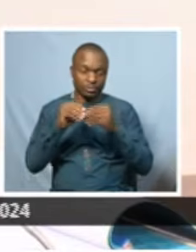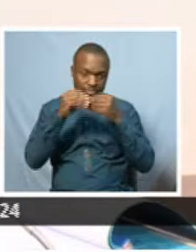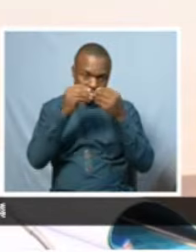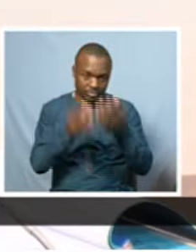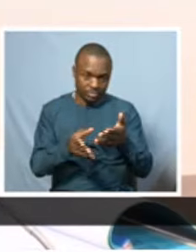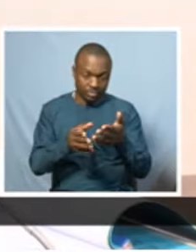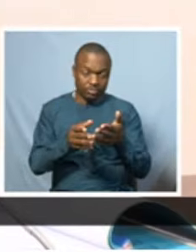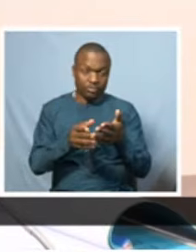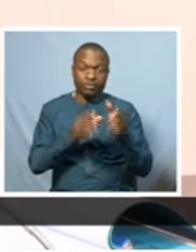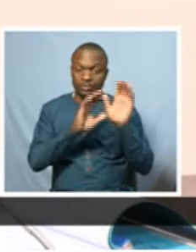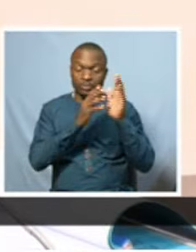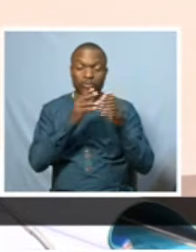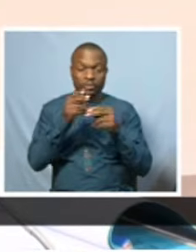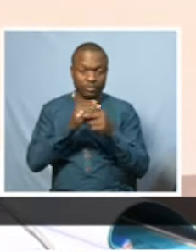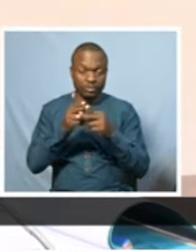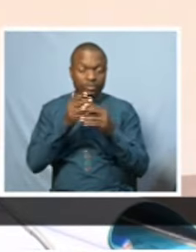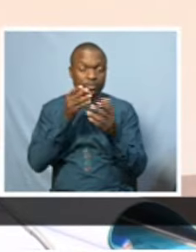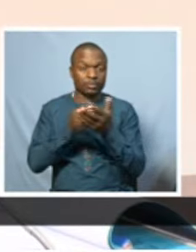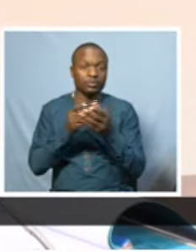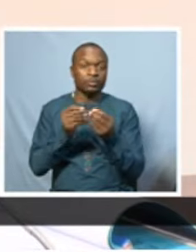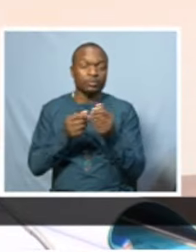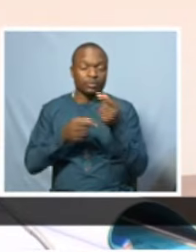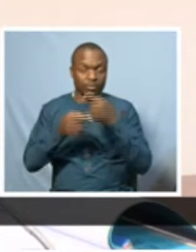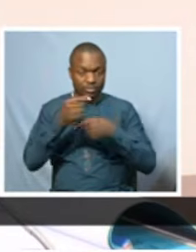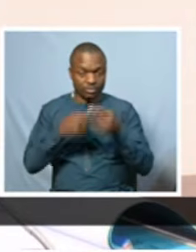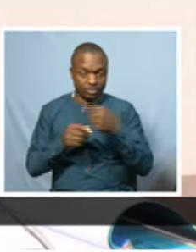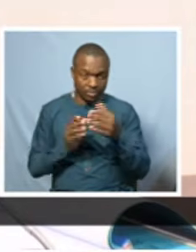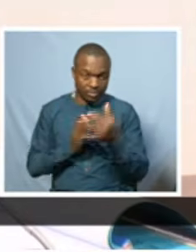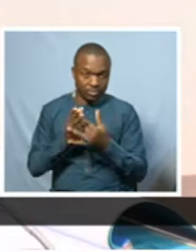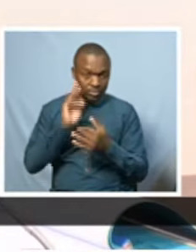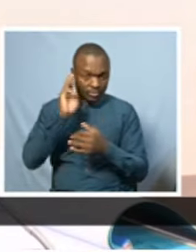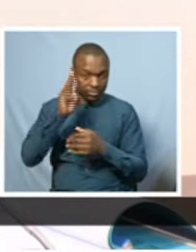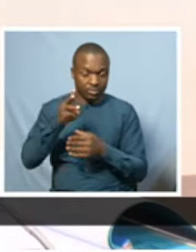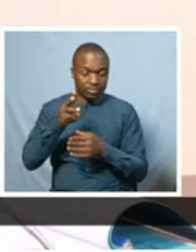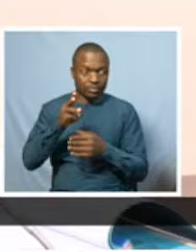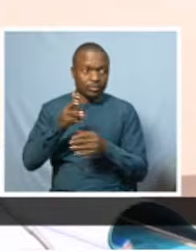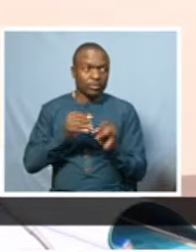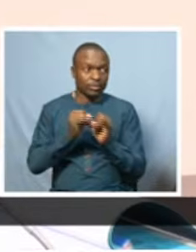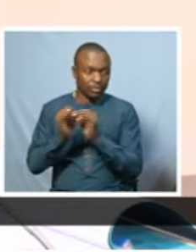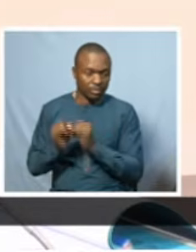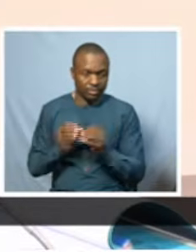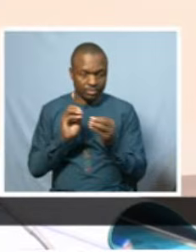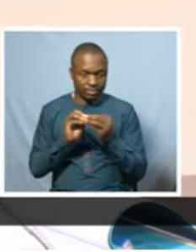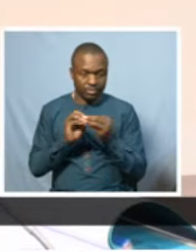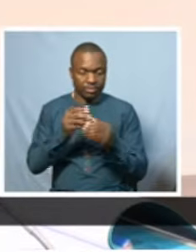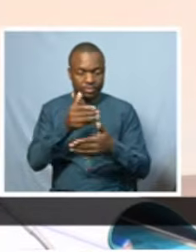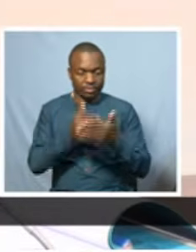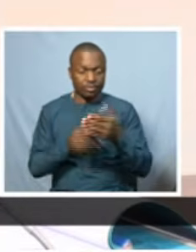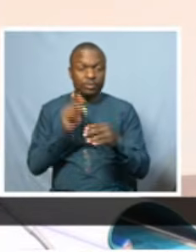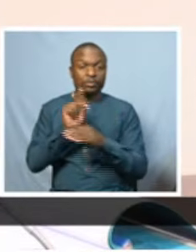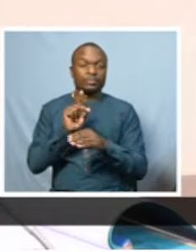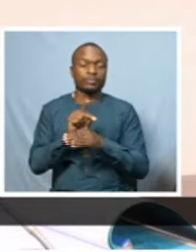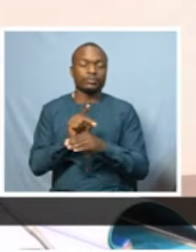so we hope as soon as these funds are coming through, we should be able to execute most of these projects.